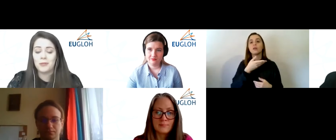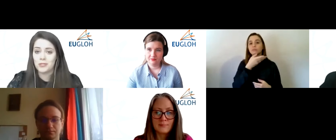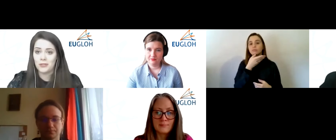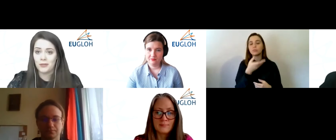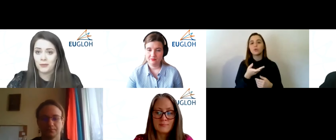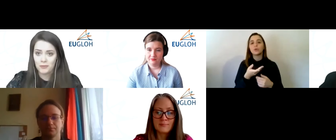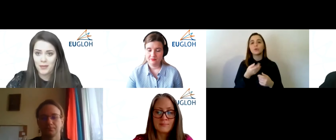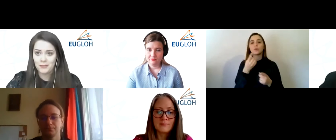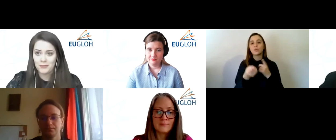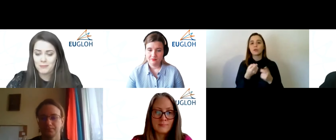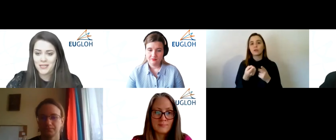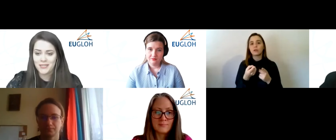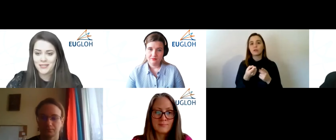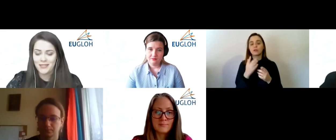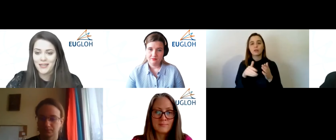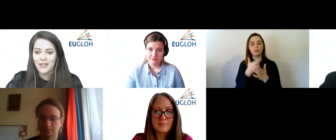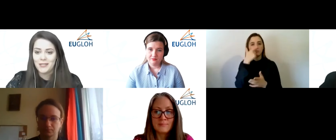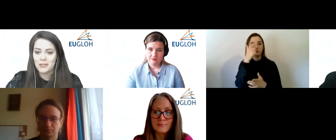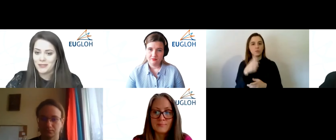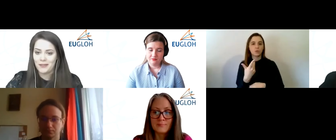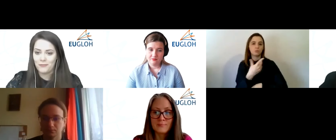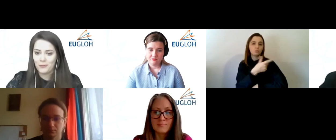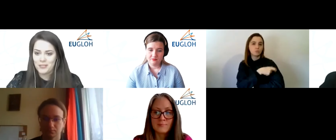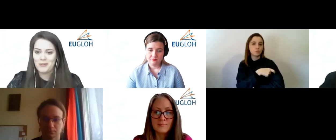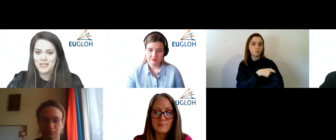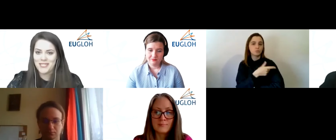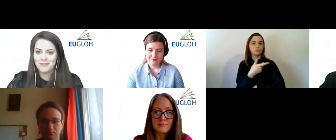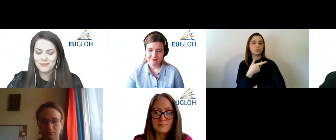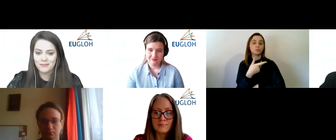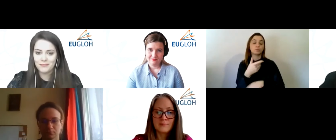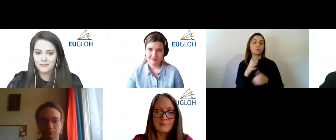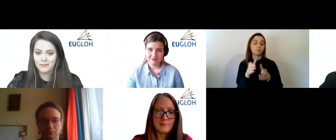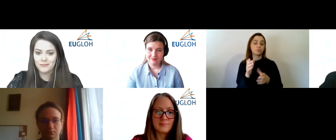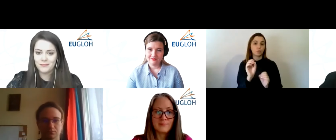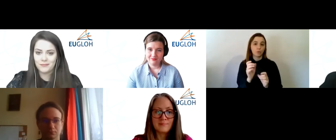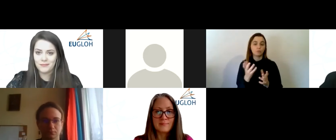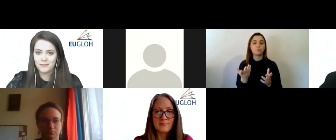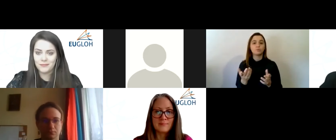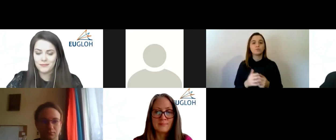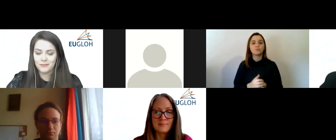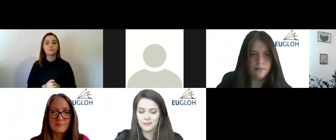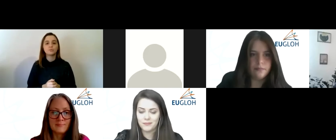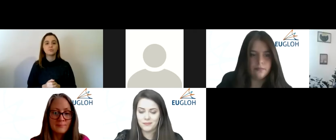a person or a group underrepresented. So Zoltán, the floor is yours.